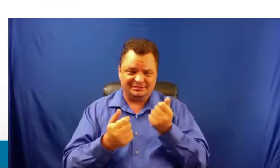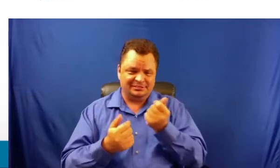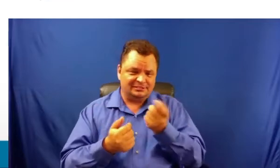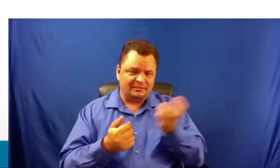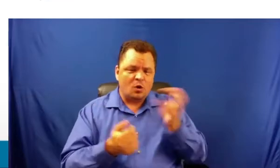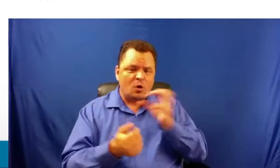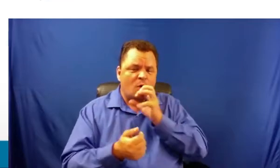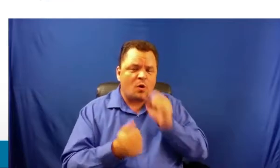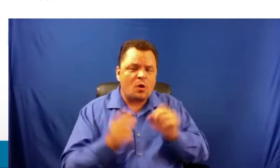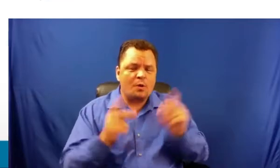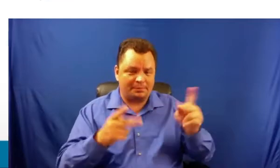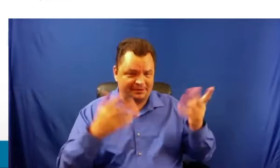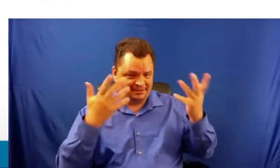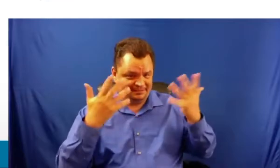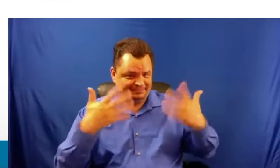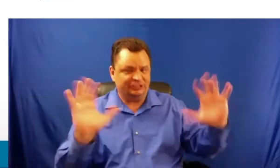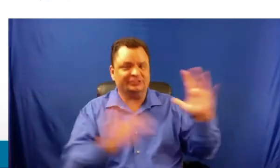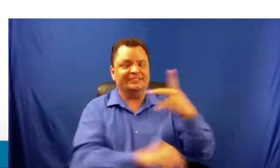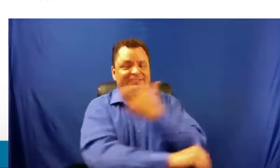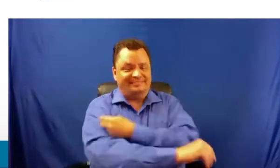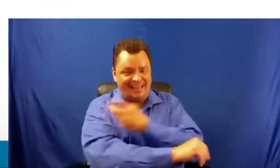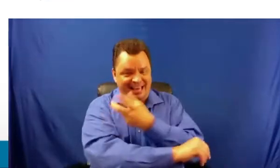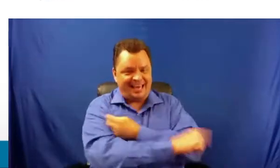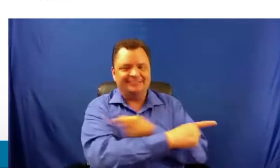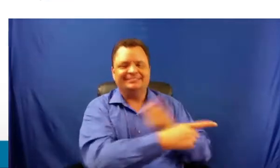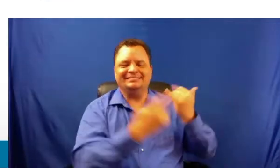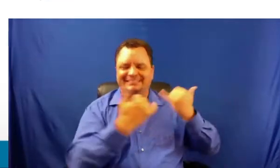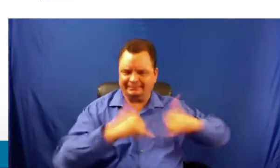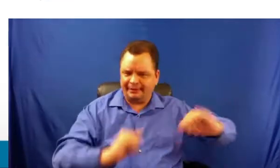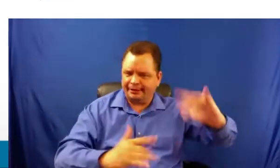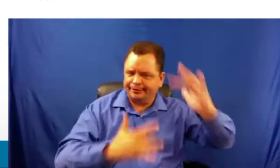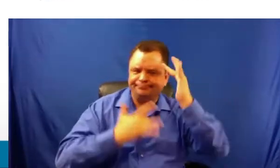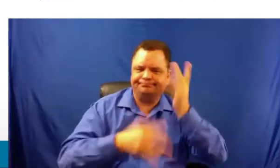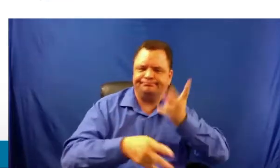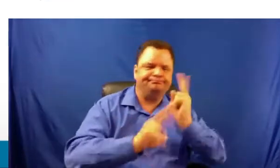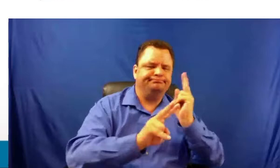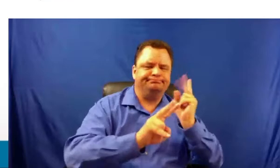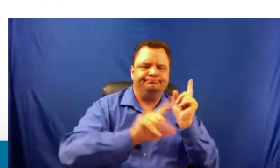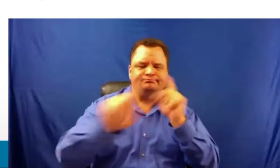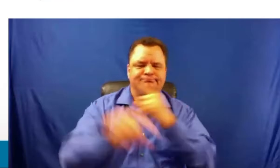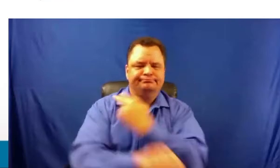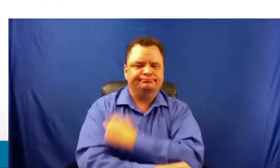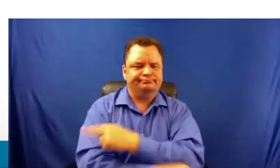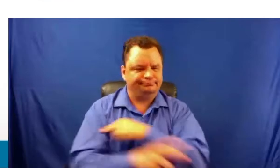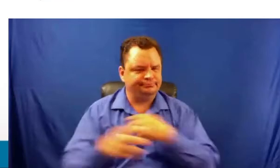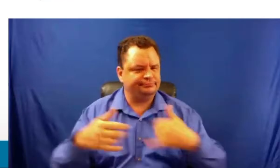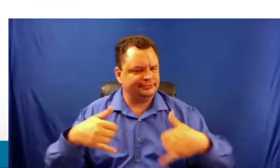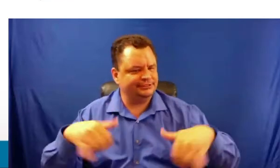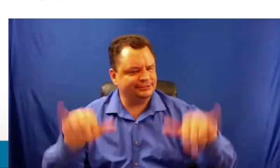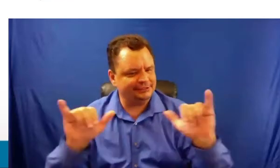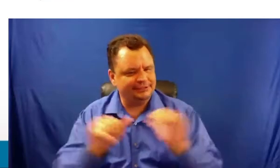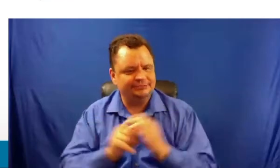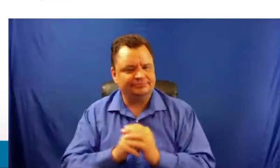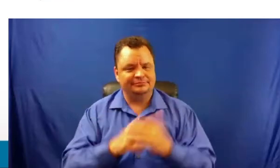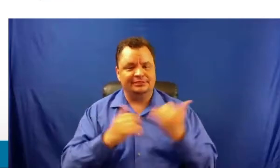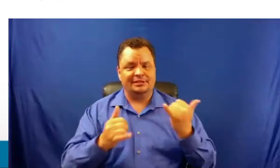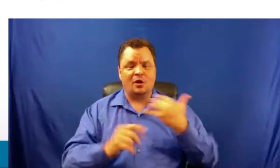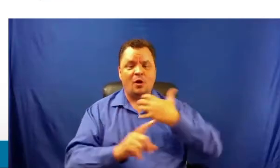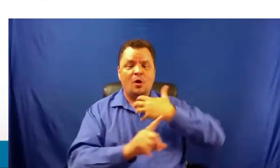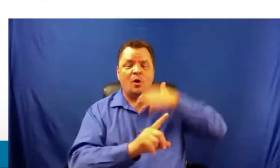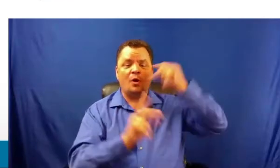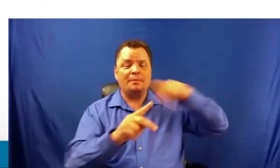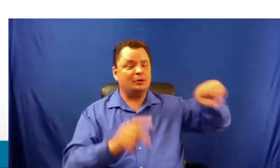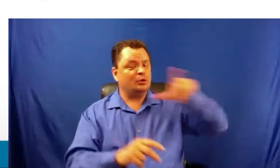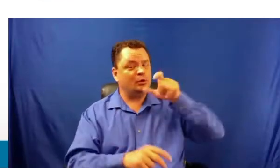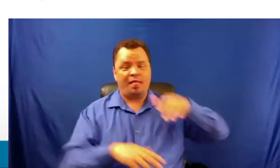up in the hospital, but more older people who haven't been vaccinated showing up hospitalized. Stephen, why don't we resume, and then